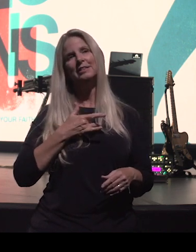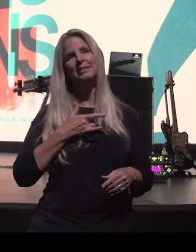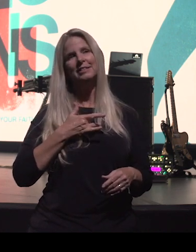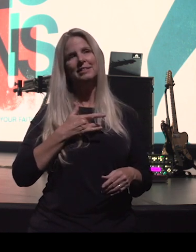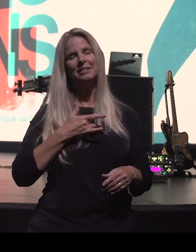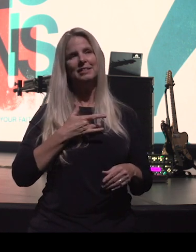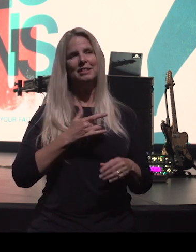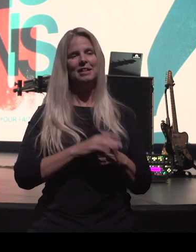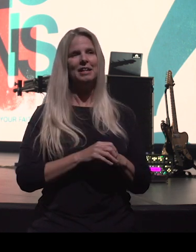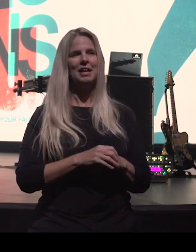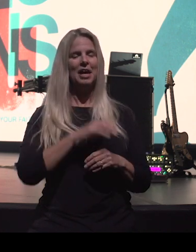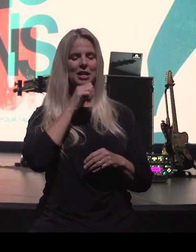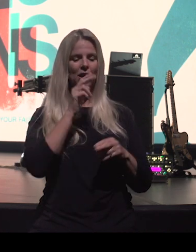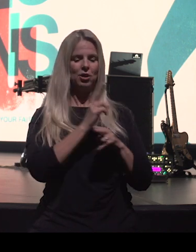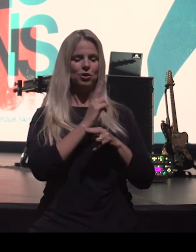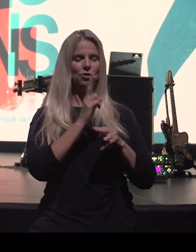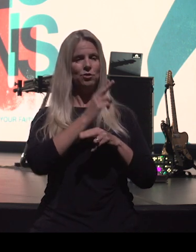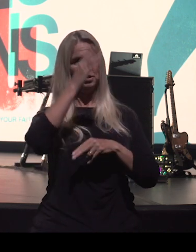truth of God's word.